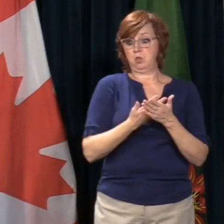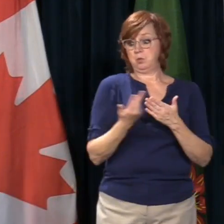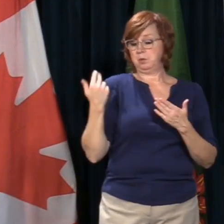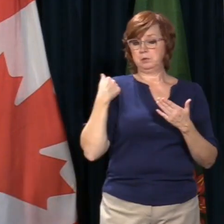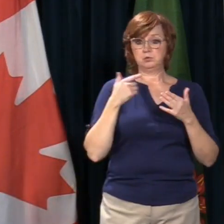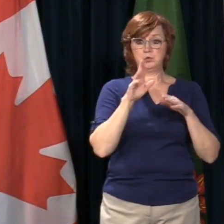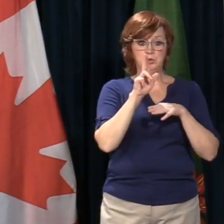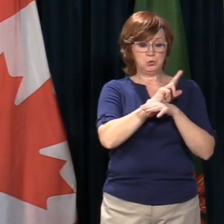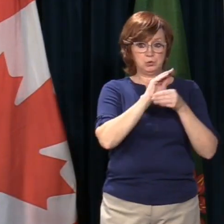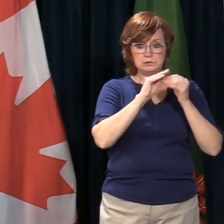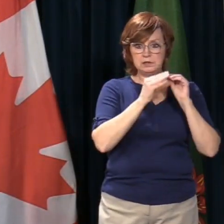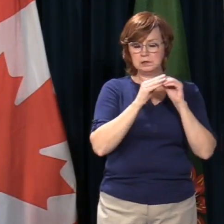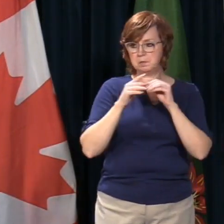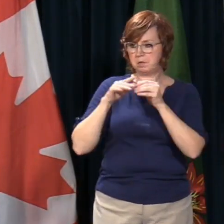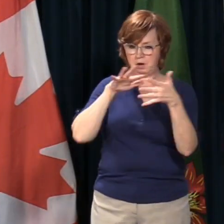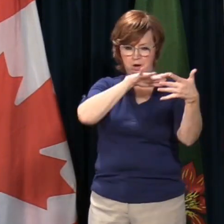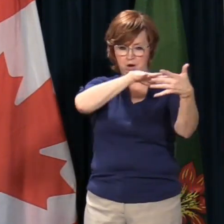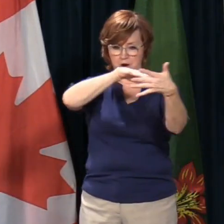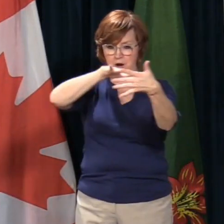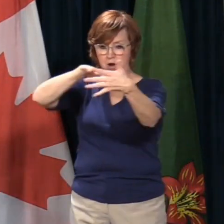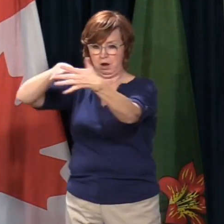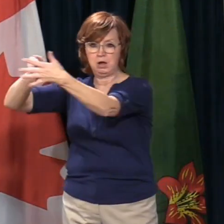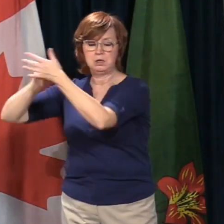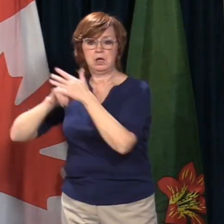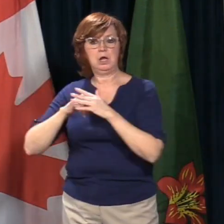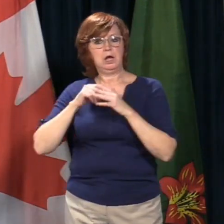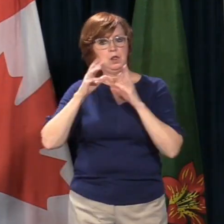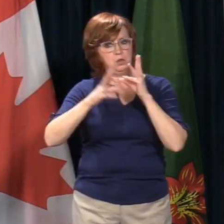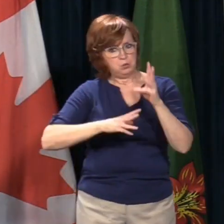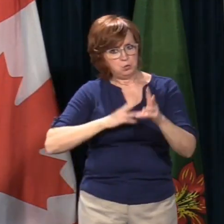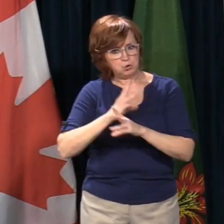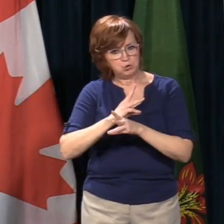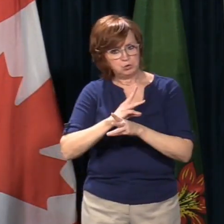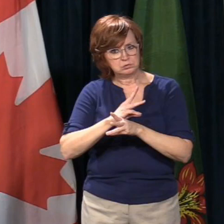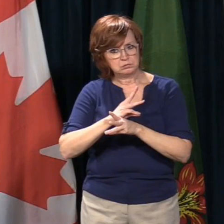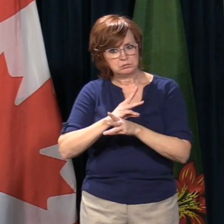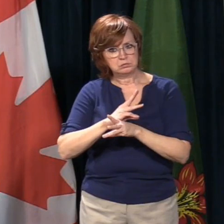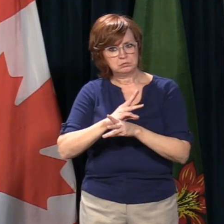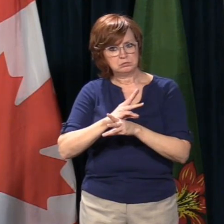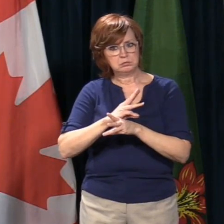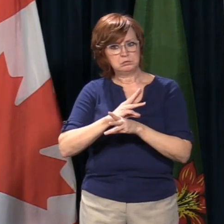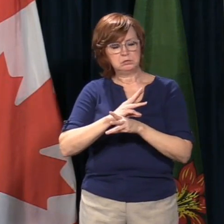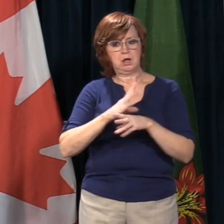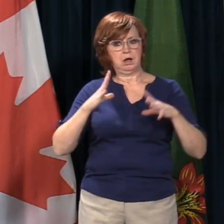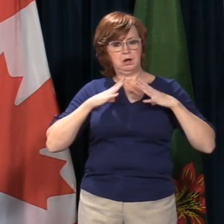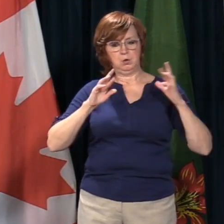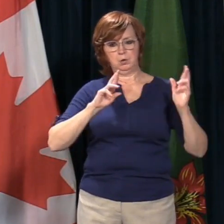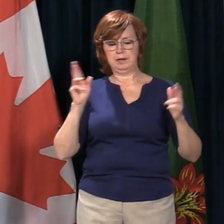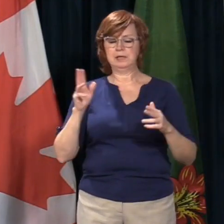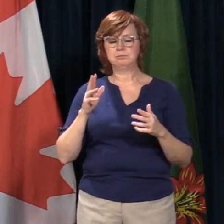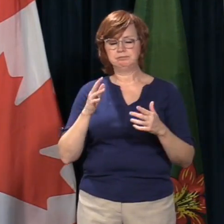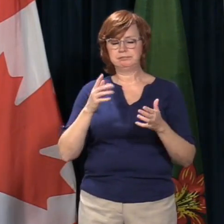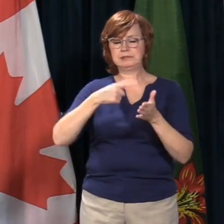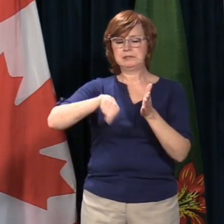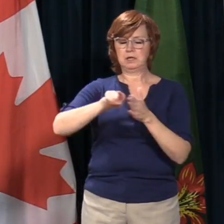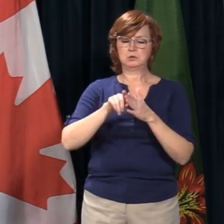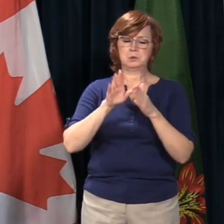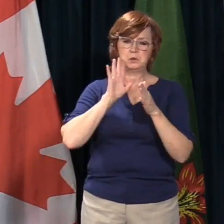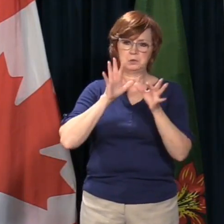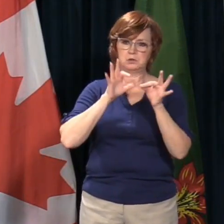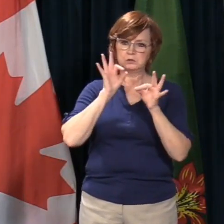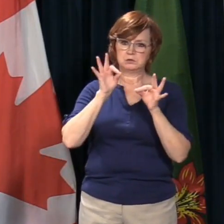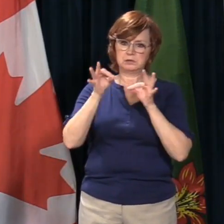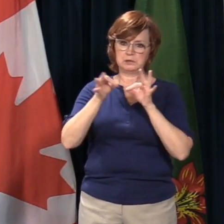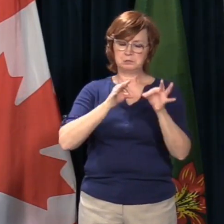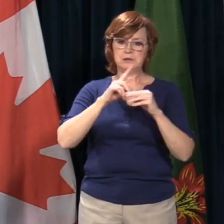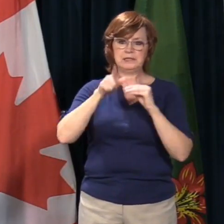weren't using as much Saskatchewan-based data, but our data is much more refined, and next week we'll be presenting it and talking about how